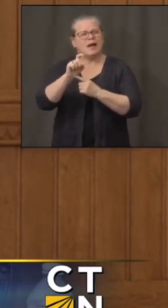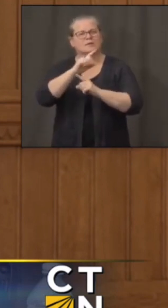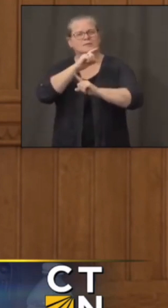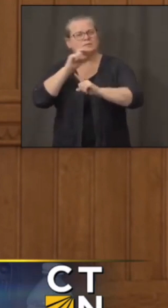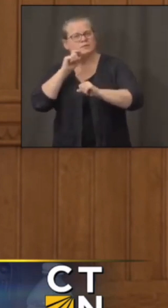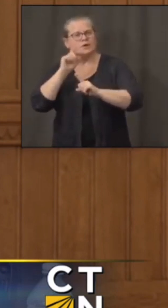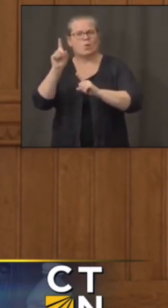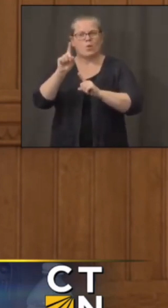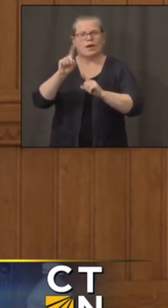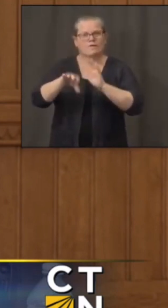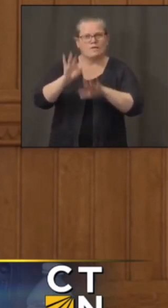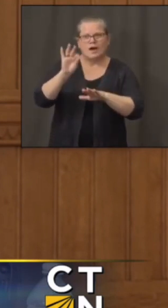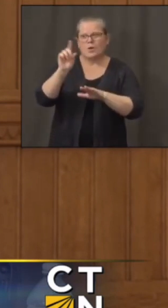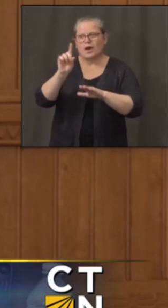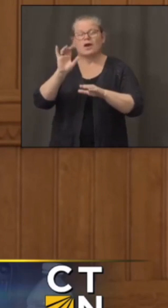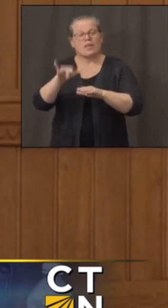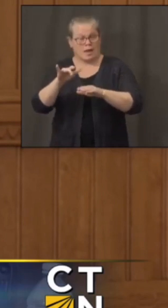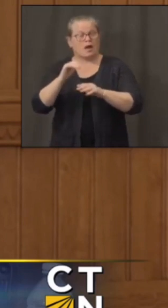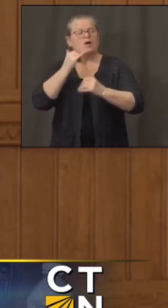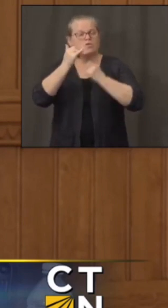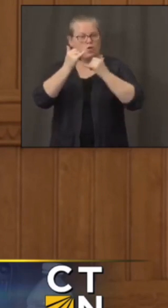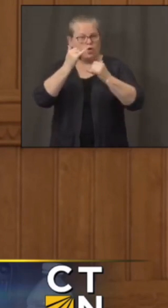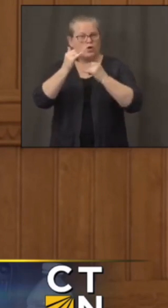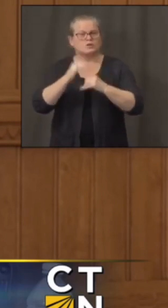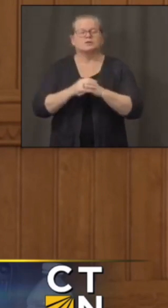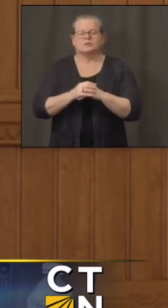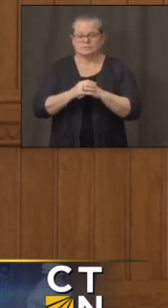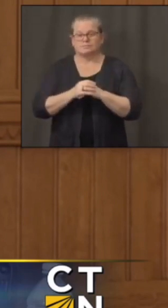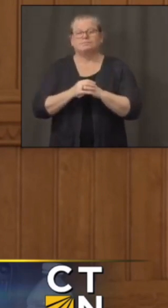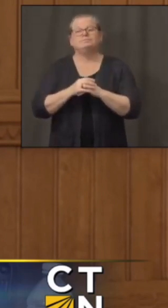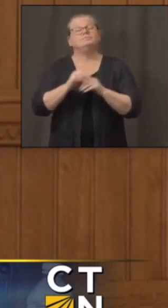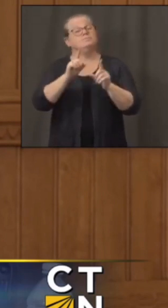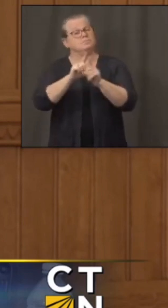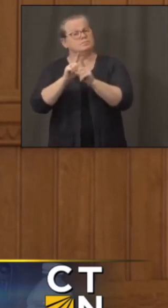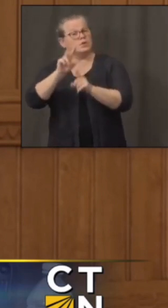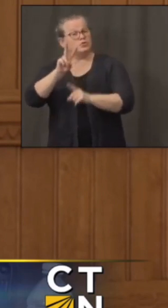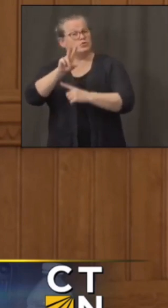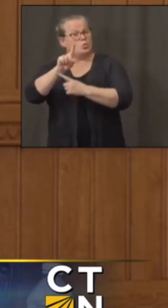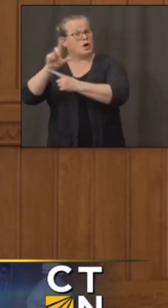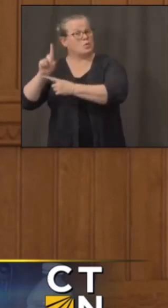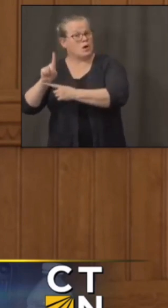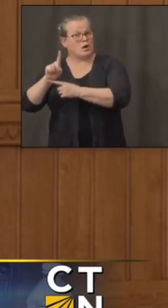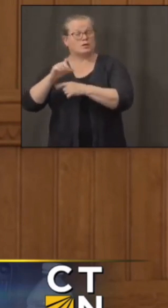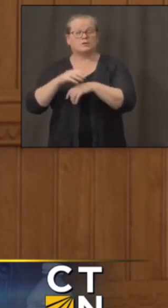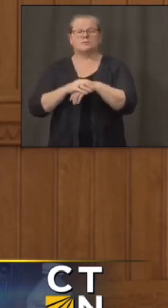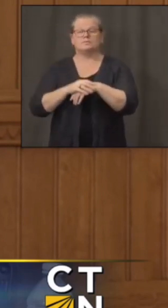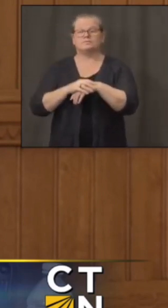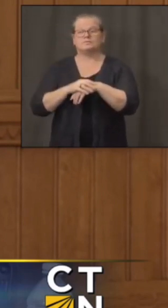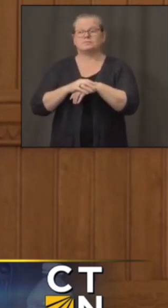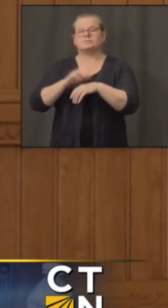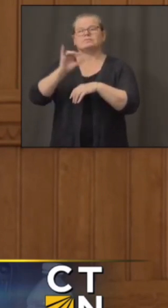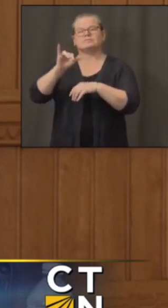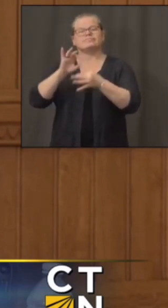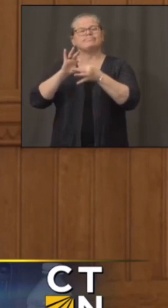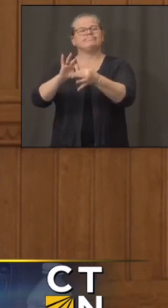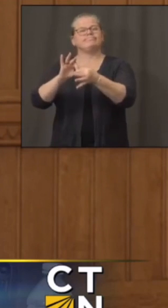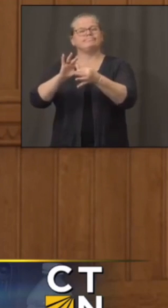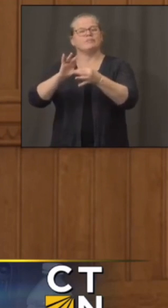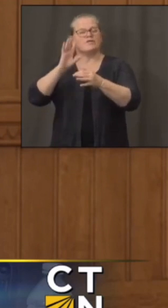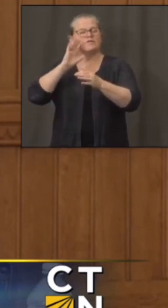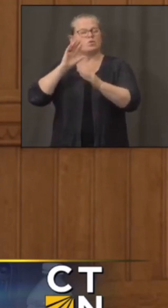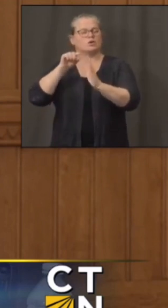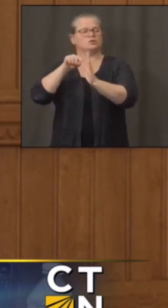calls. Also 211. So 211 also helps to run our National Suicide Prevention